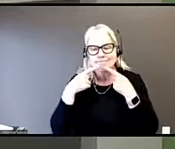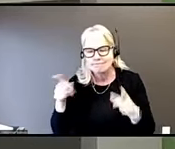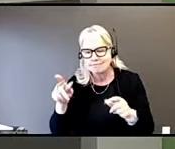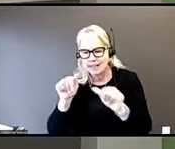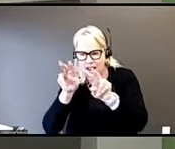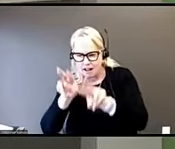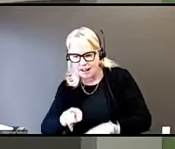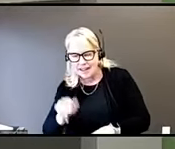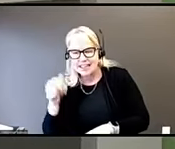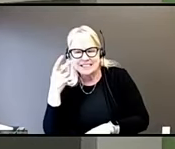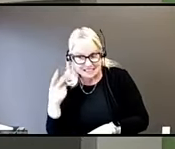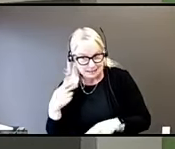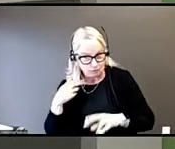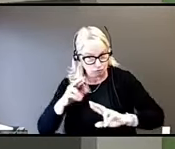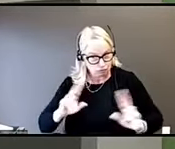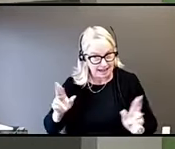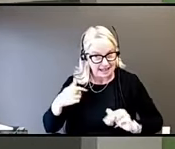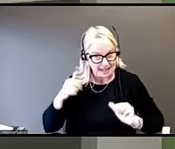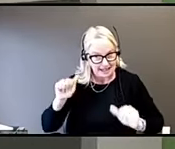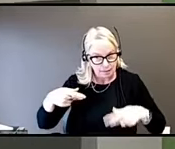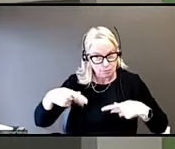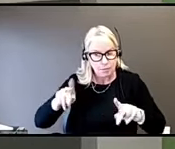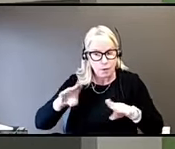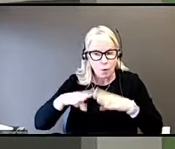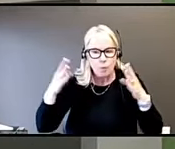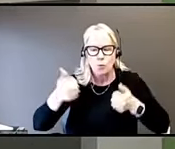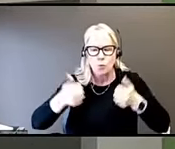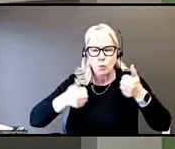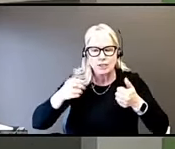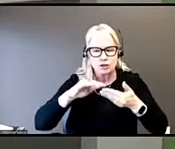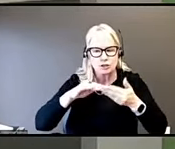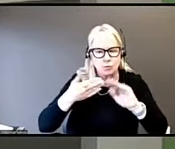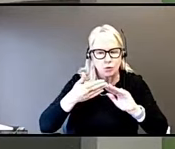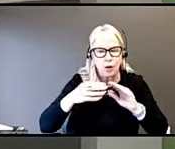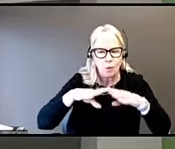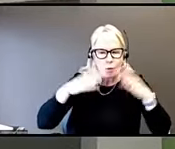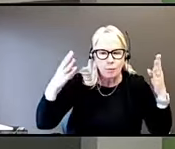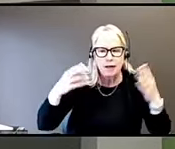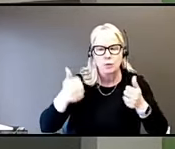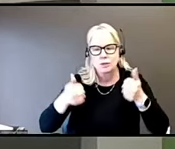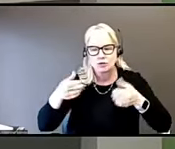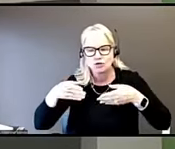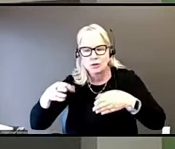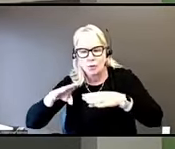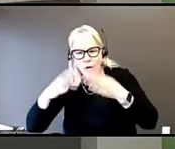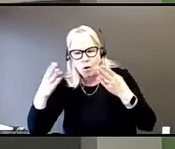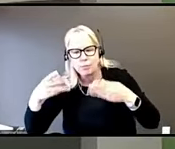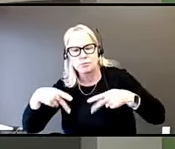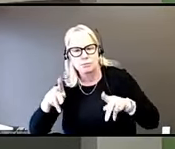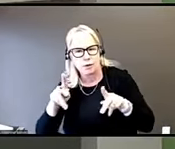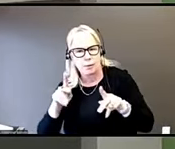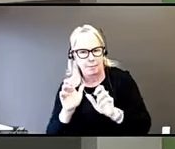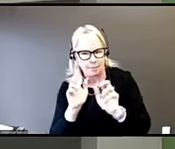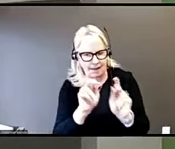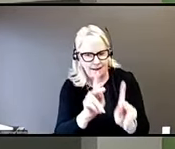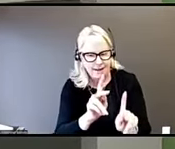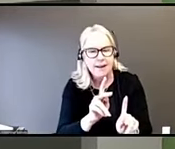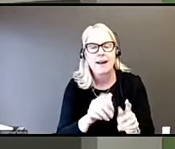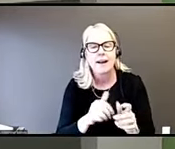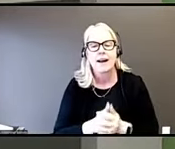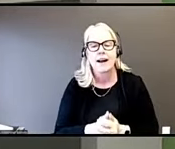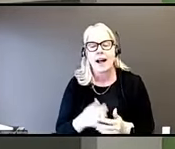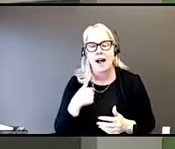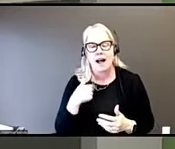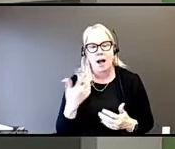look at what communities and what streets are able to return. I want to speak to those who are most directly